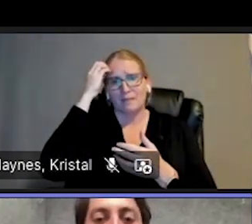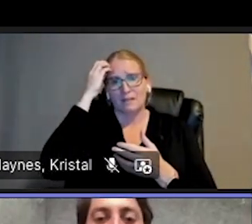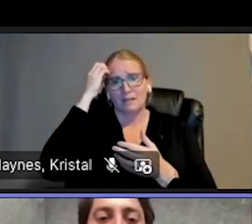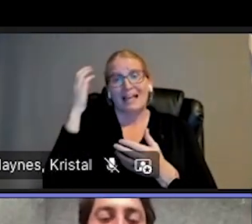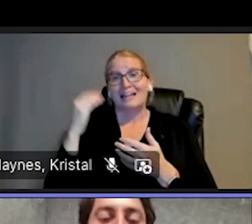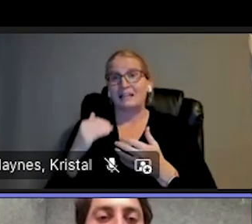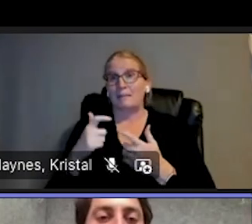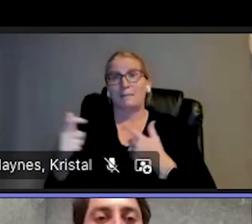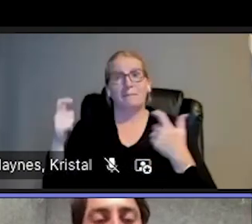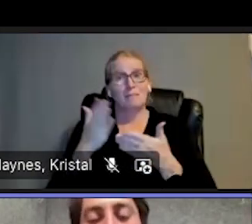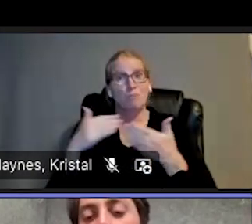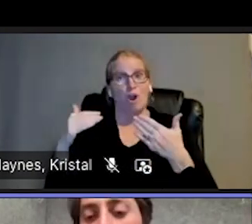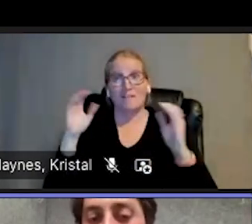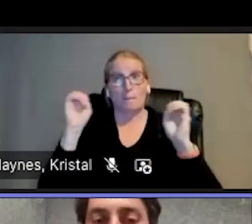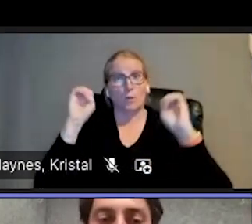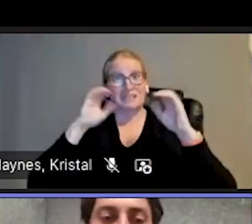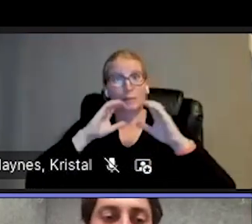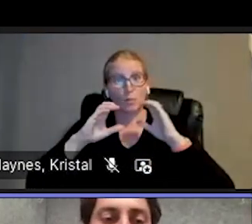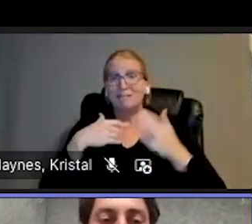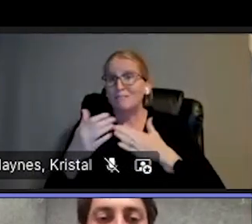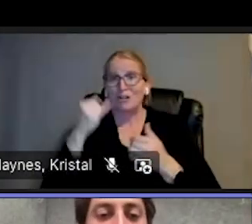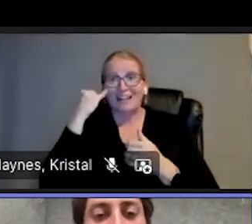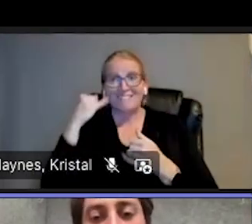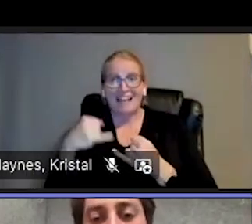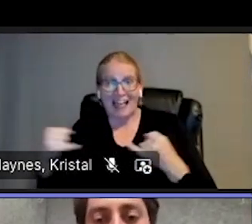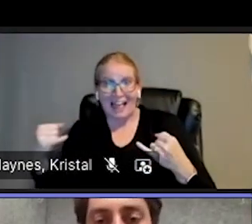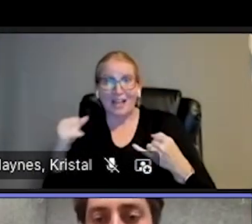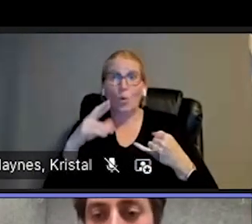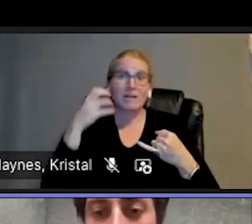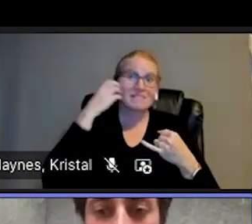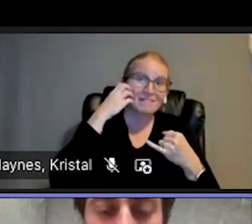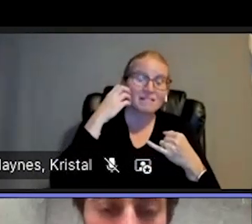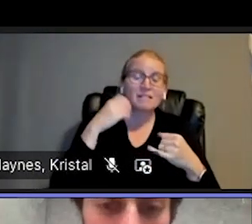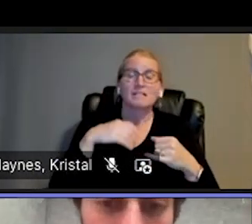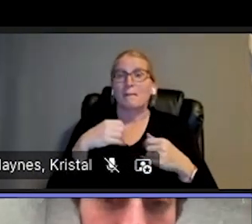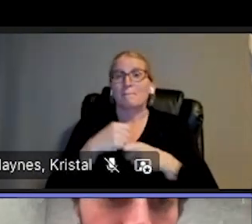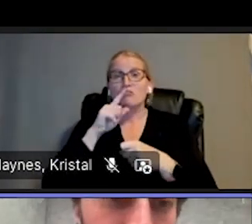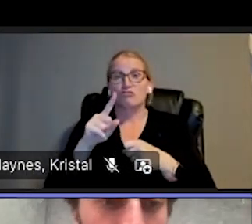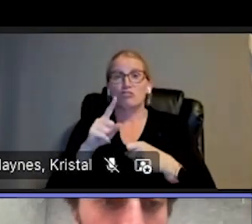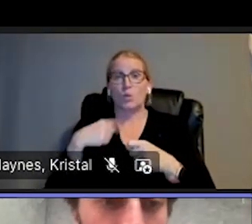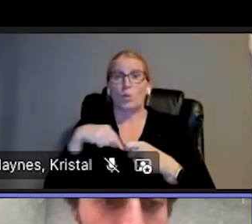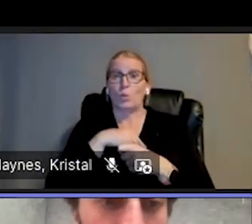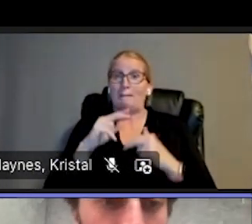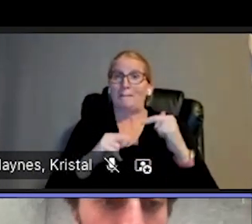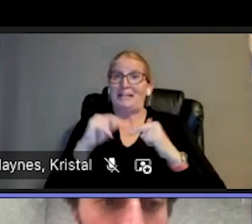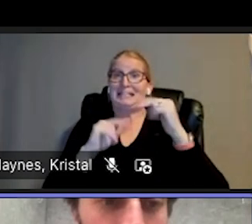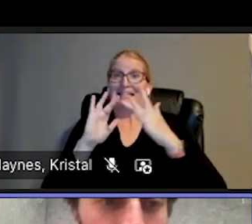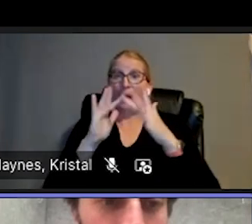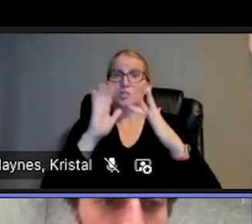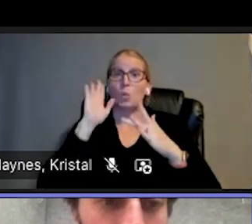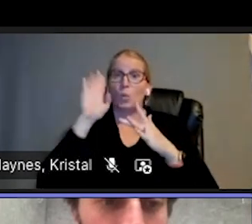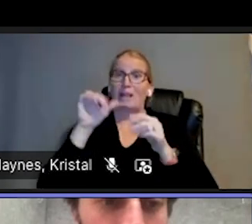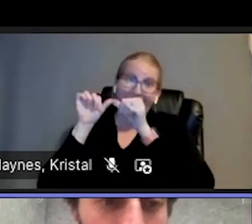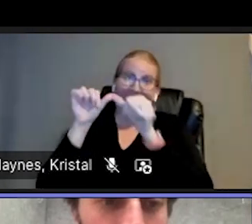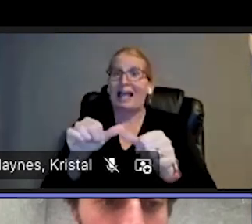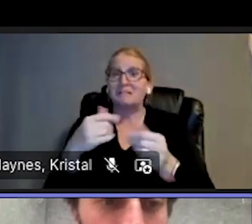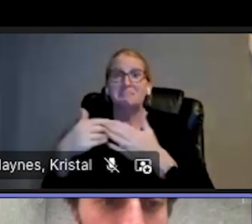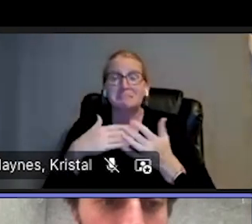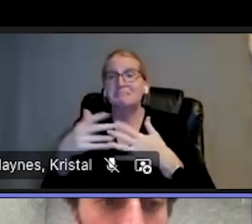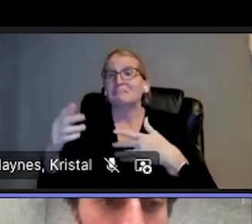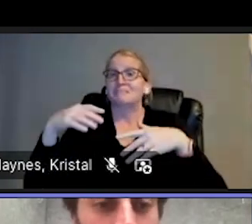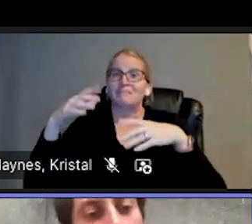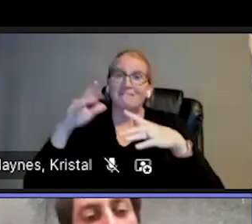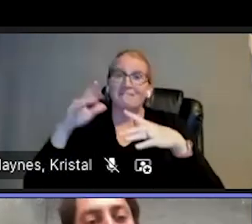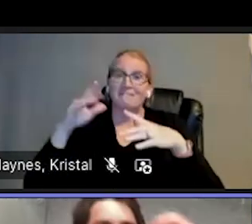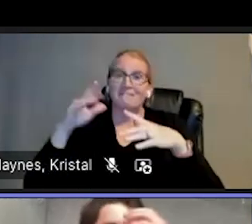wireline-related, is just making sure the networks we are building are as resilient as possible. And we know the